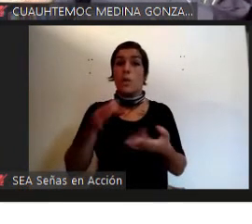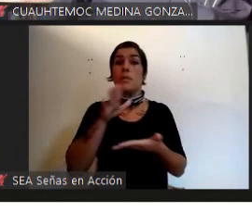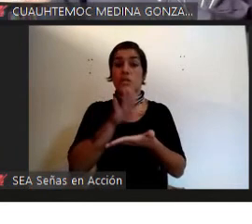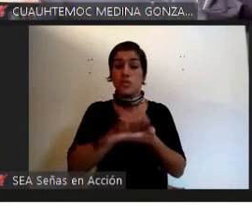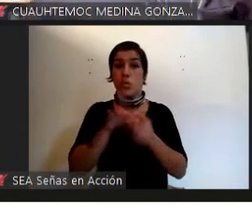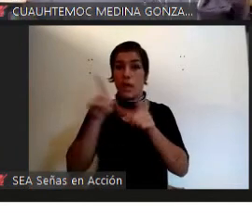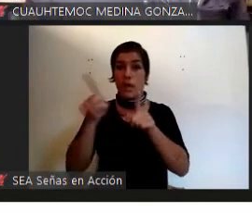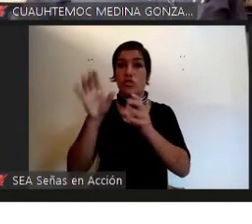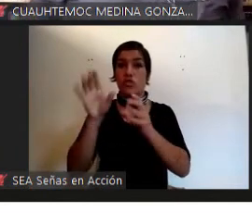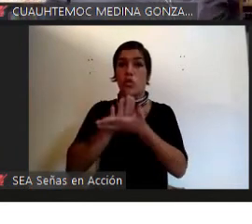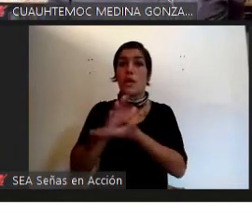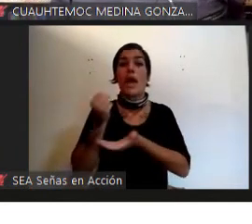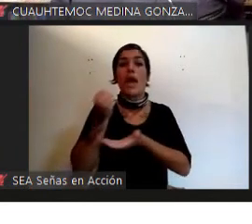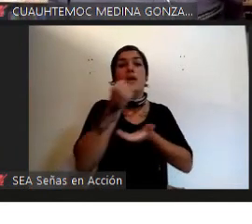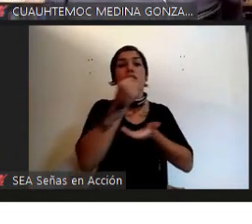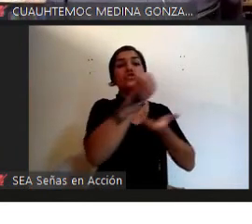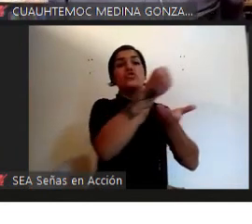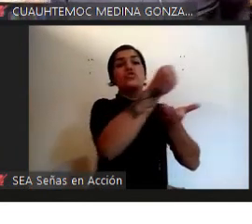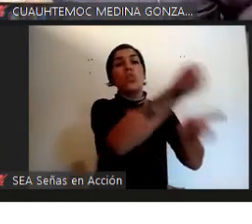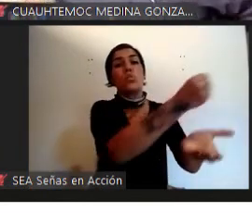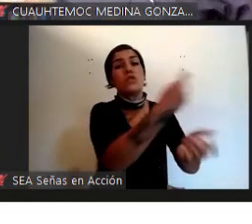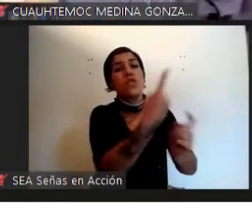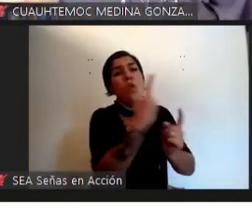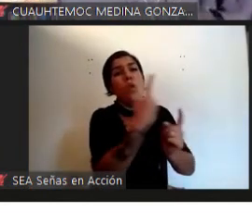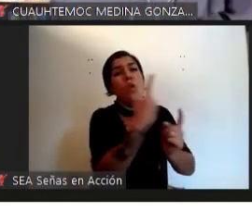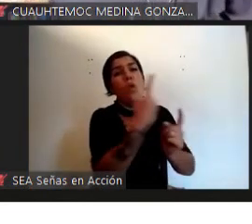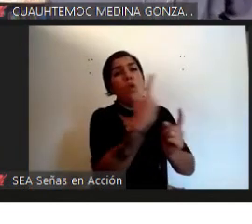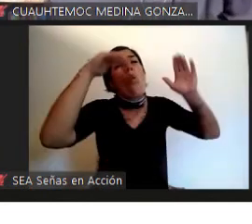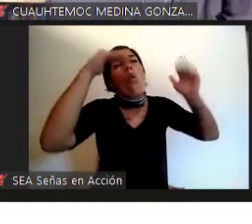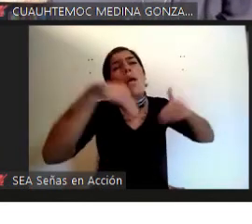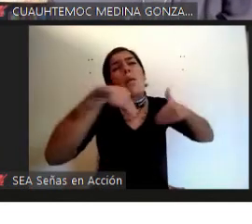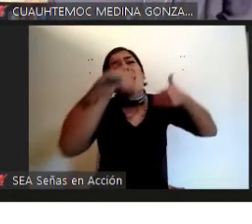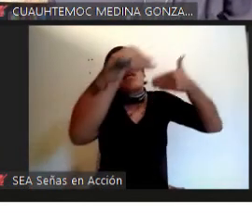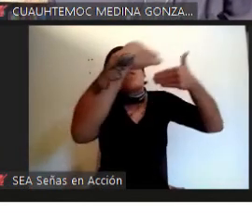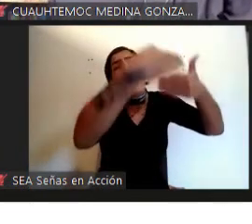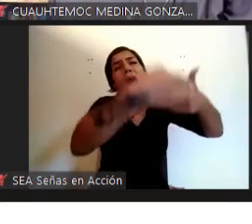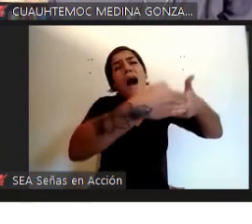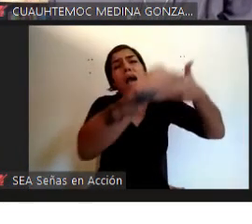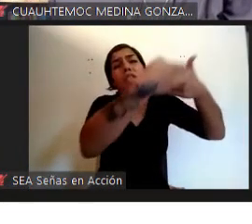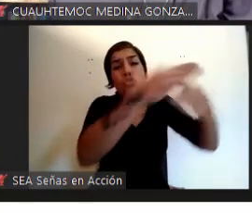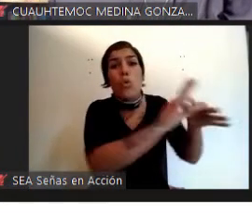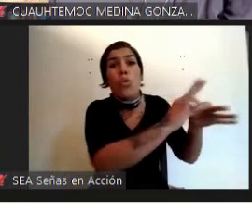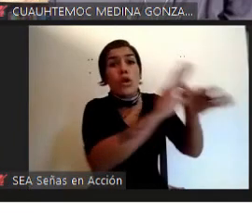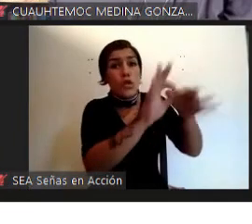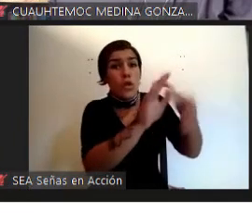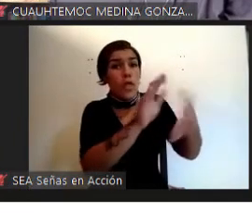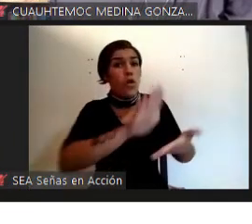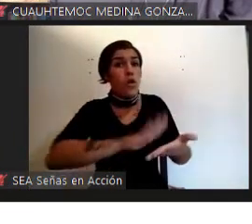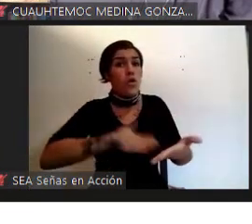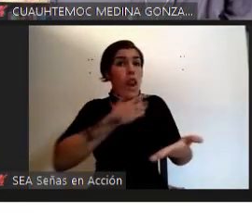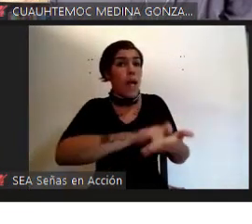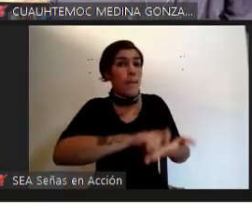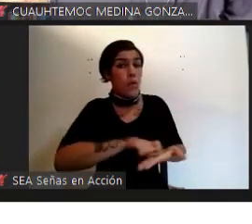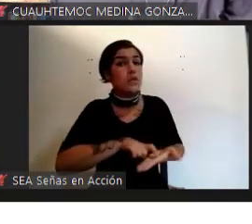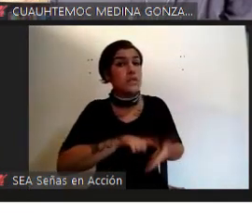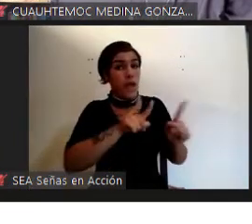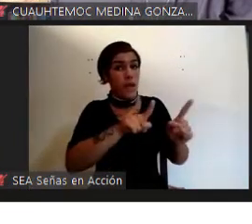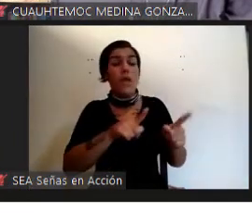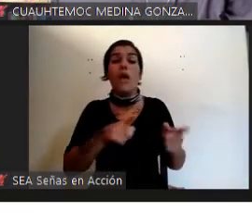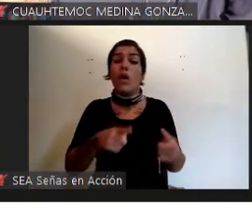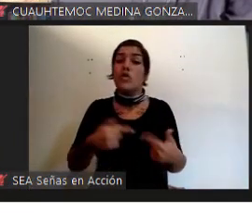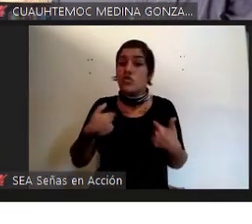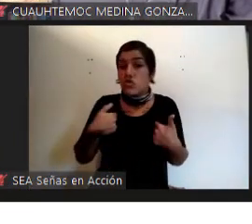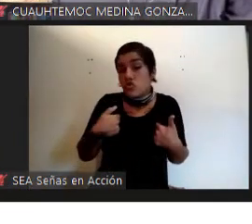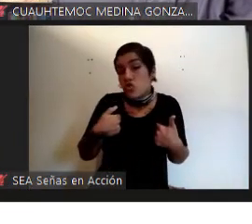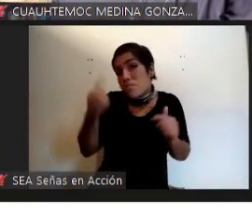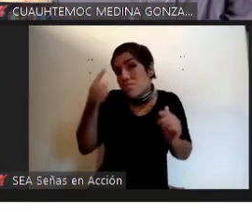about poetry and occasional suicides. Well, it's the first time for me to take a